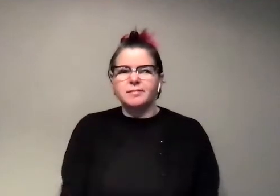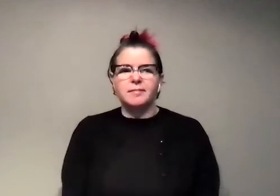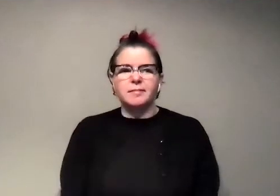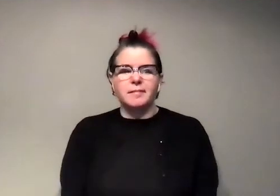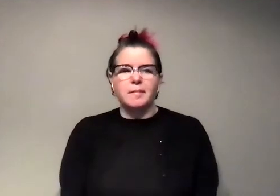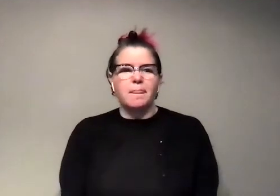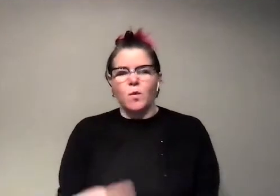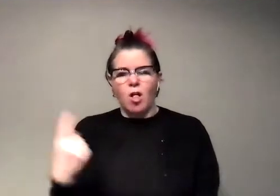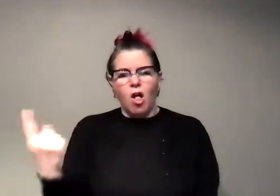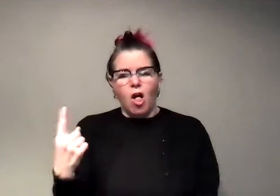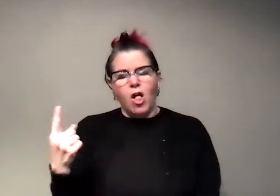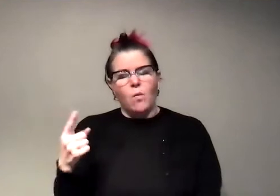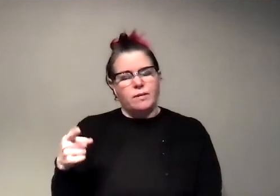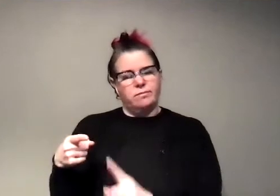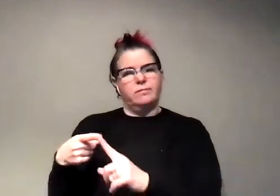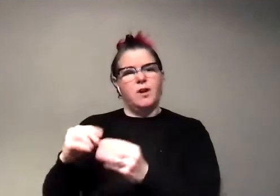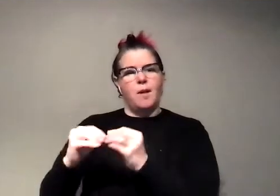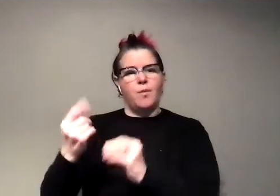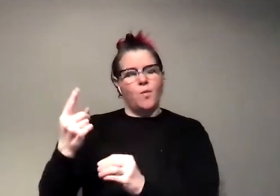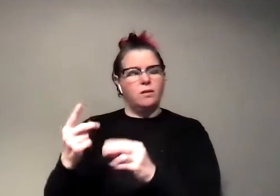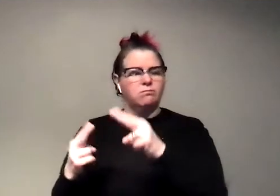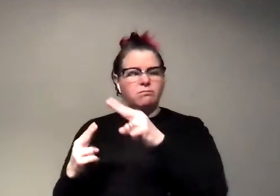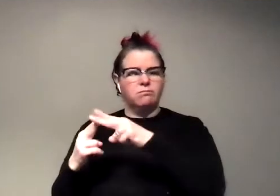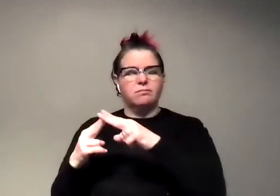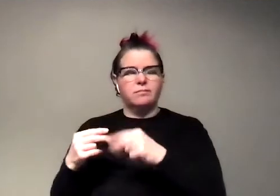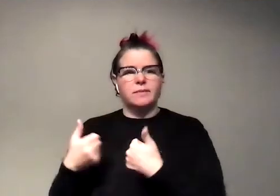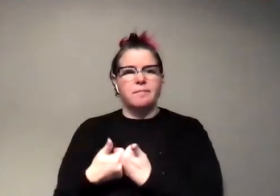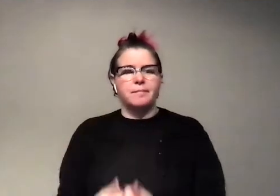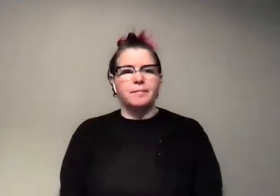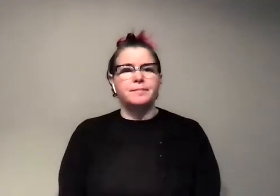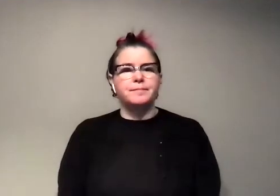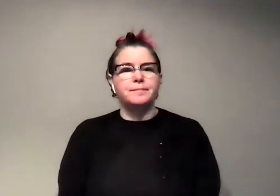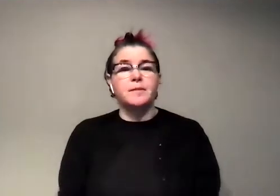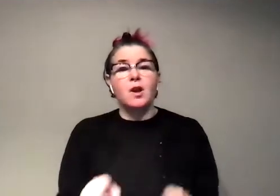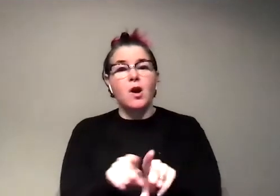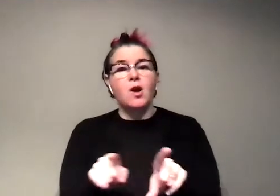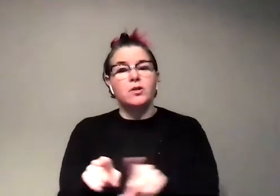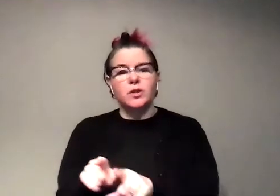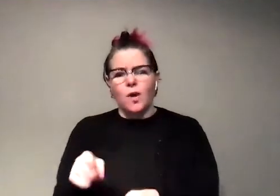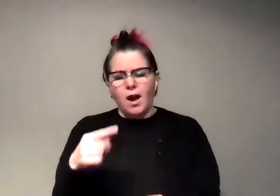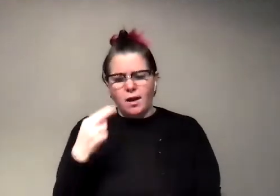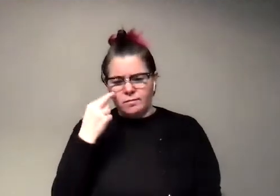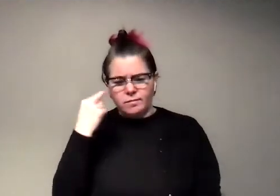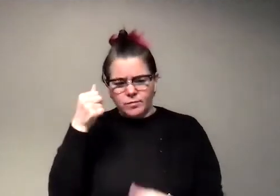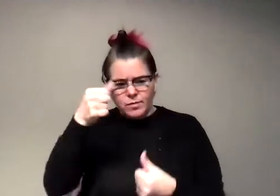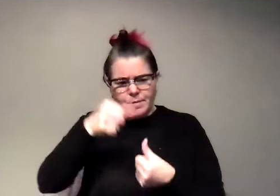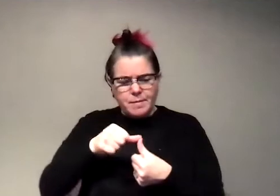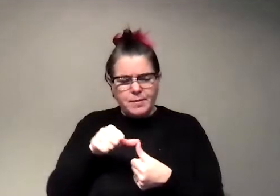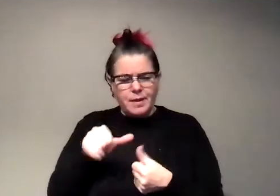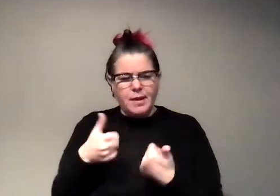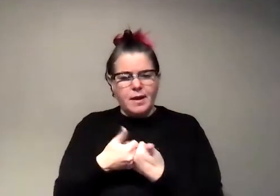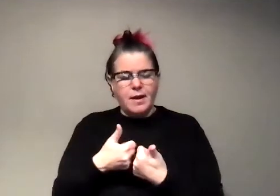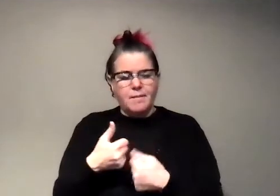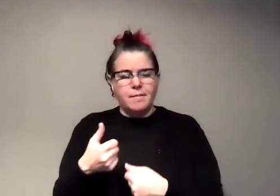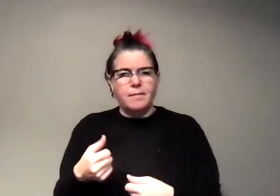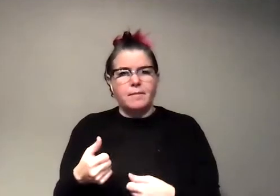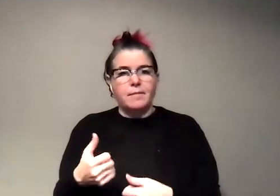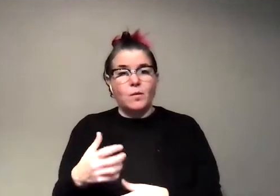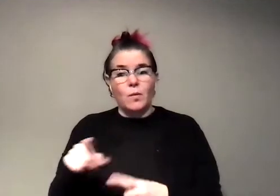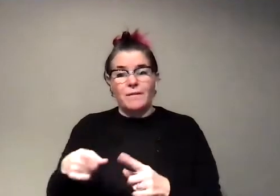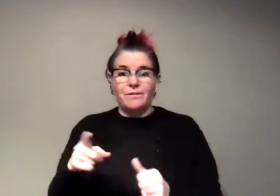always be my number one game. And also, one of the few games I remember getting when it came